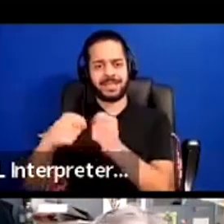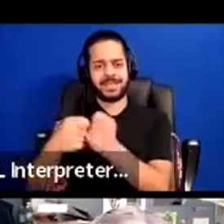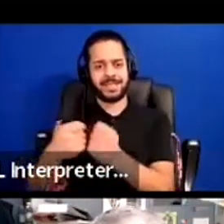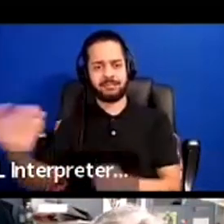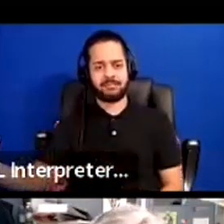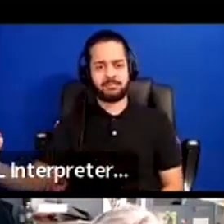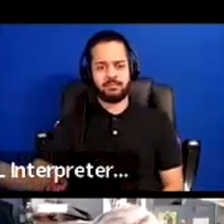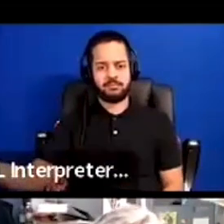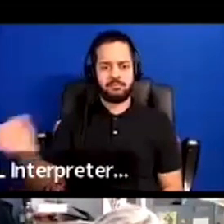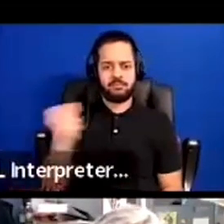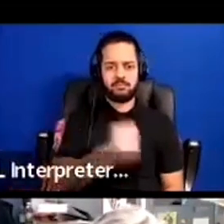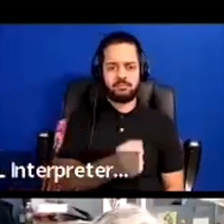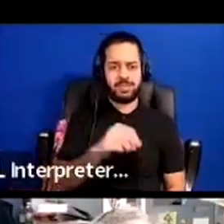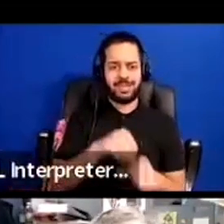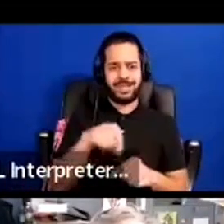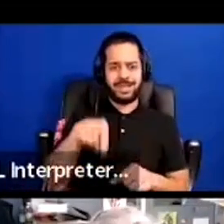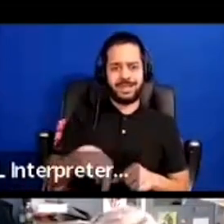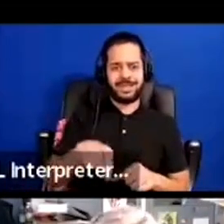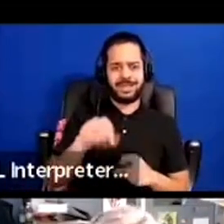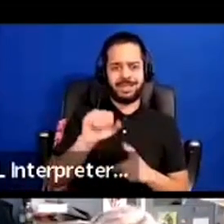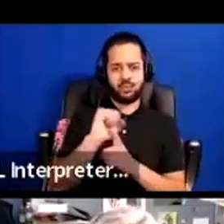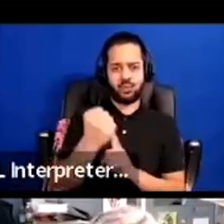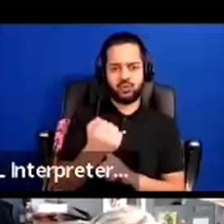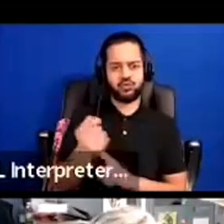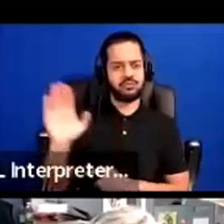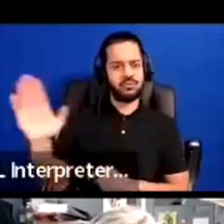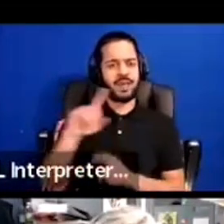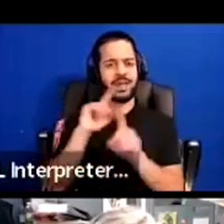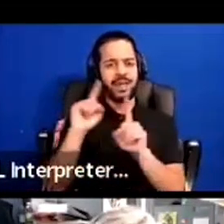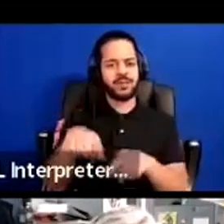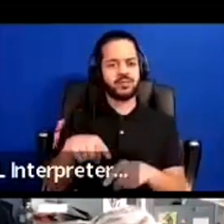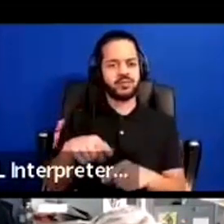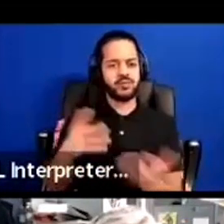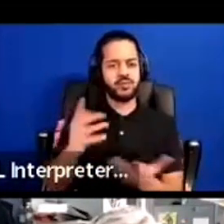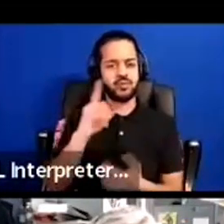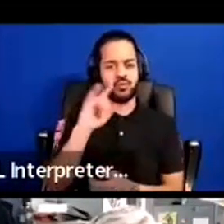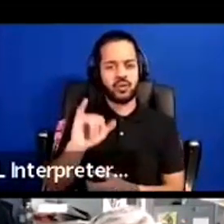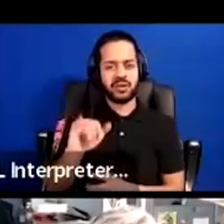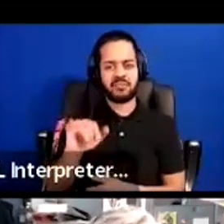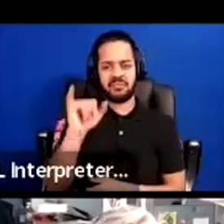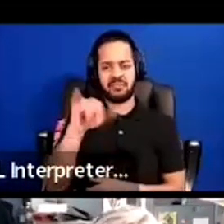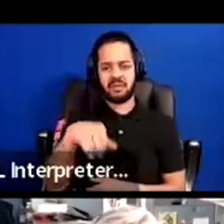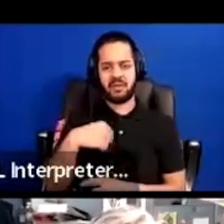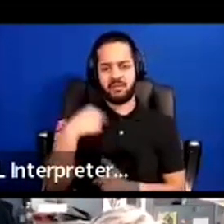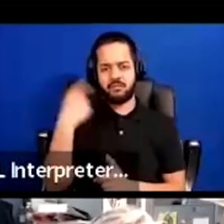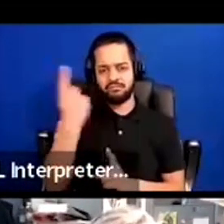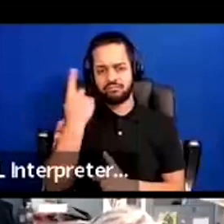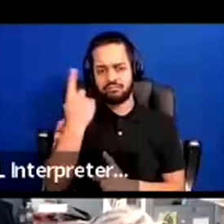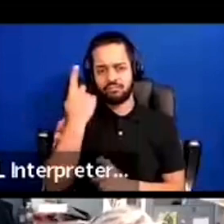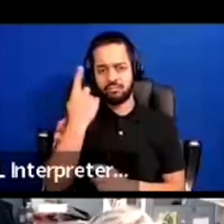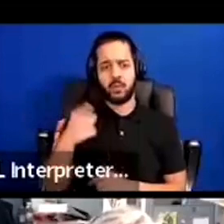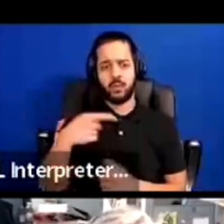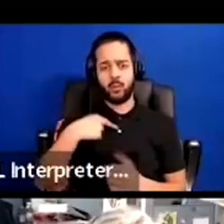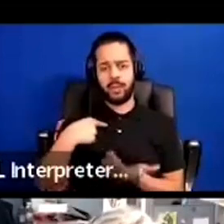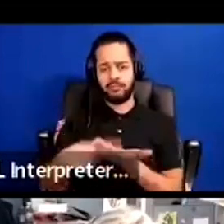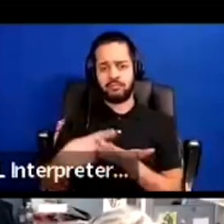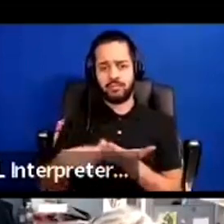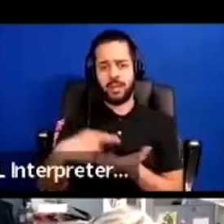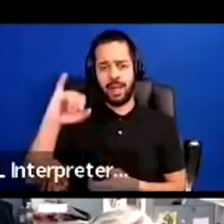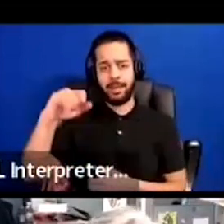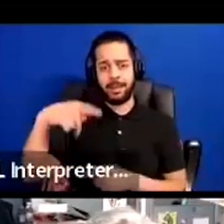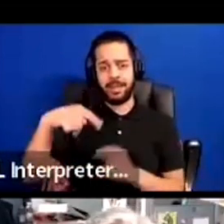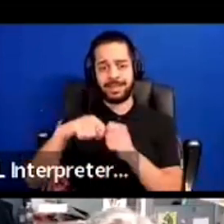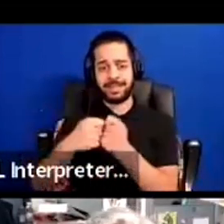How would they answer the question? So I think part of it, what we talked about is that the IEP team, when they come to a table, not everybody